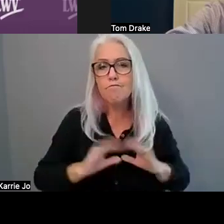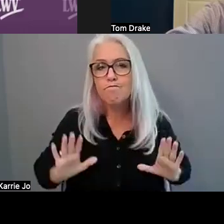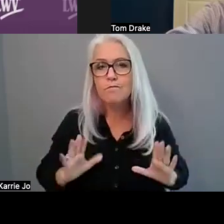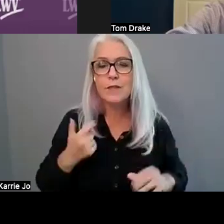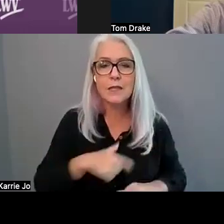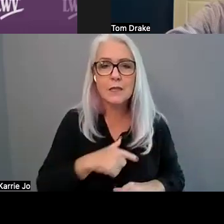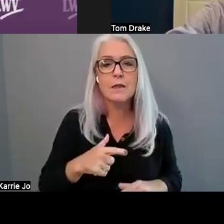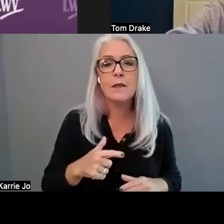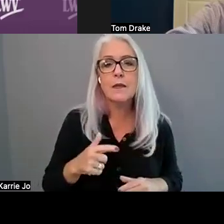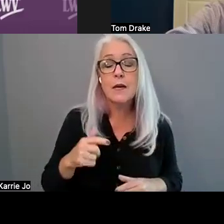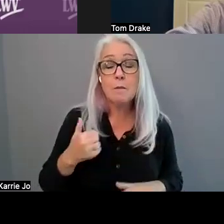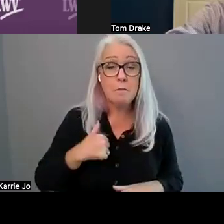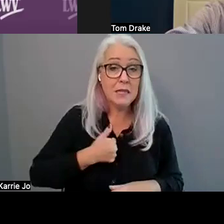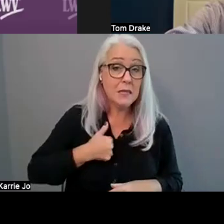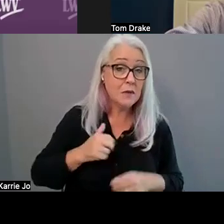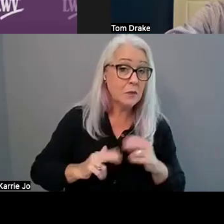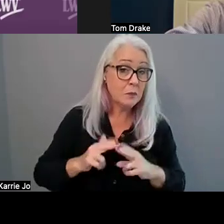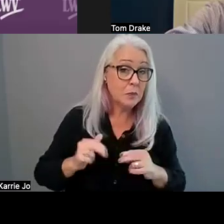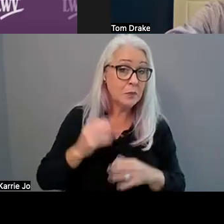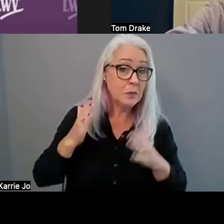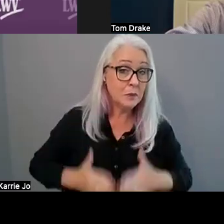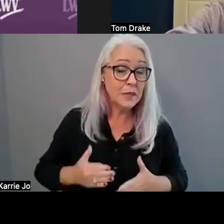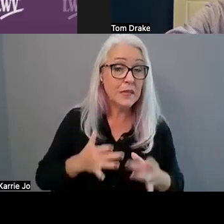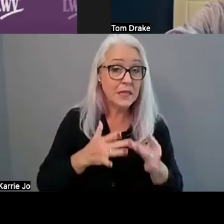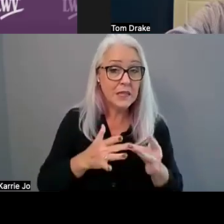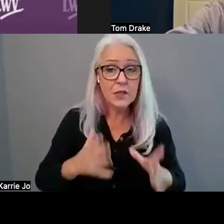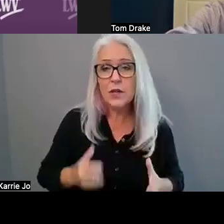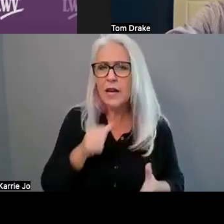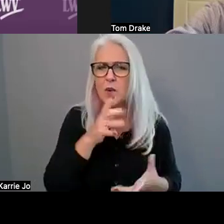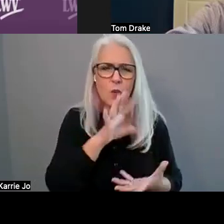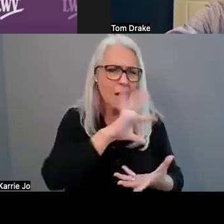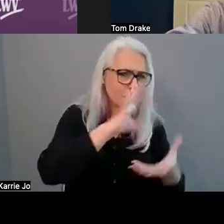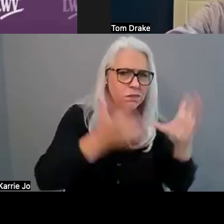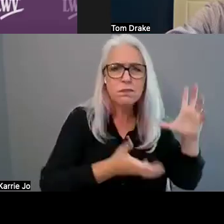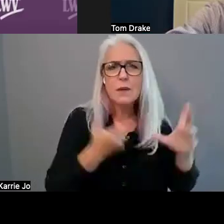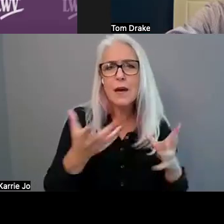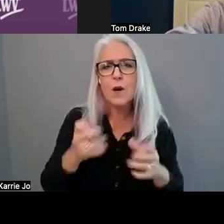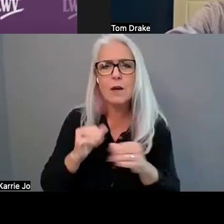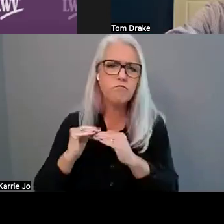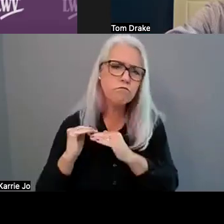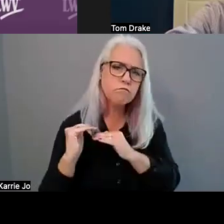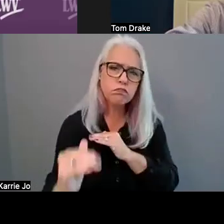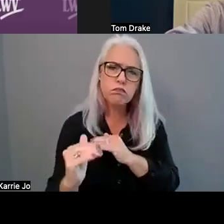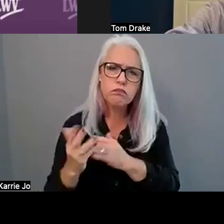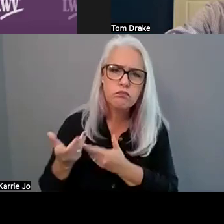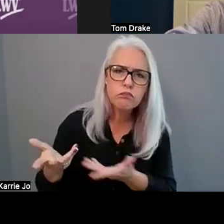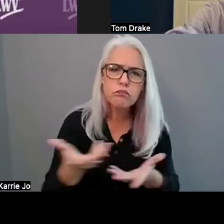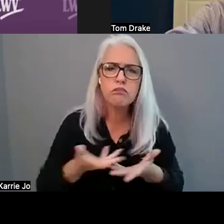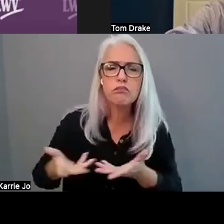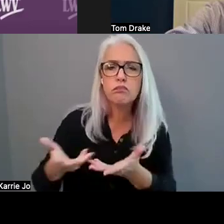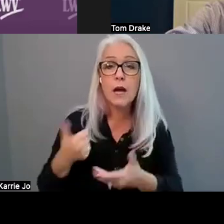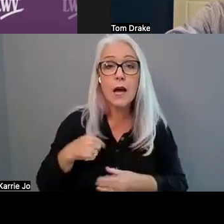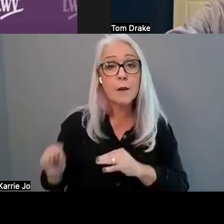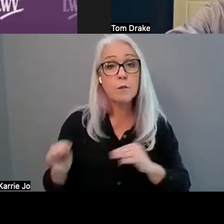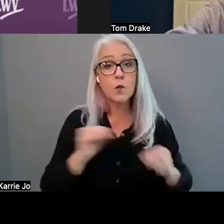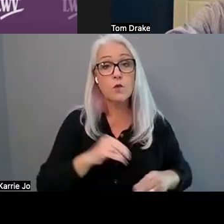an architect and a leader, I'm not interested in chaos and confusion. I seek to create stability and harmony. I moved to Hastings because I love it. Its